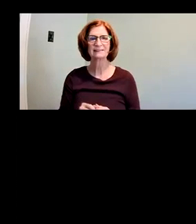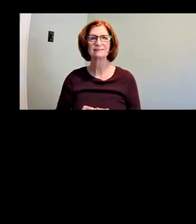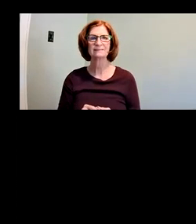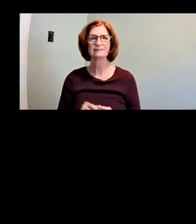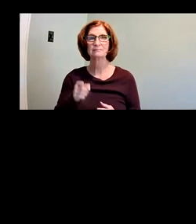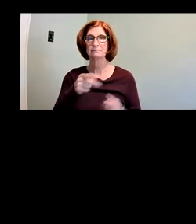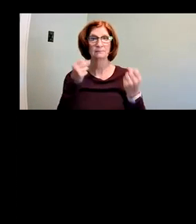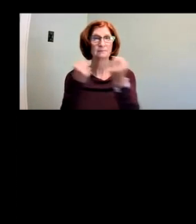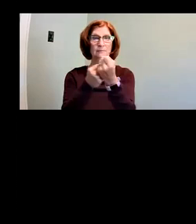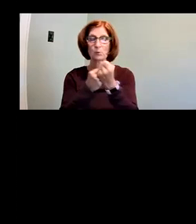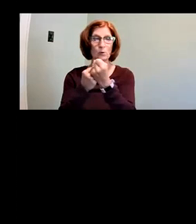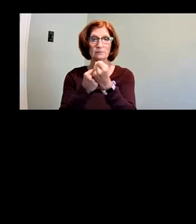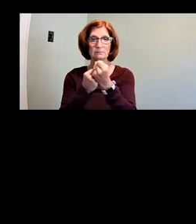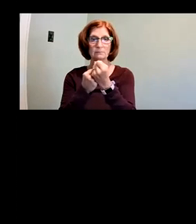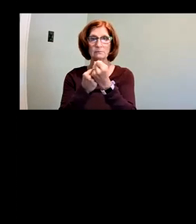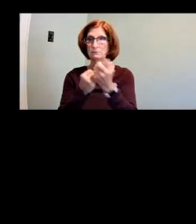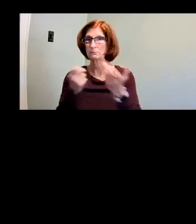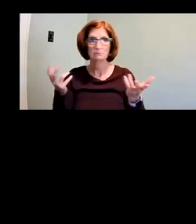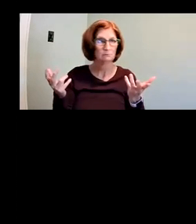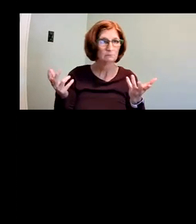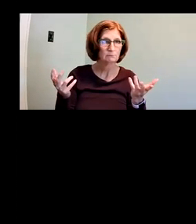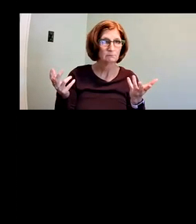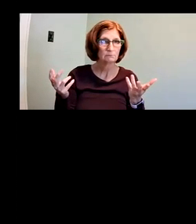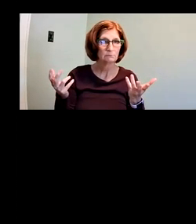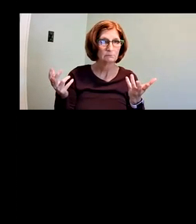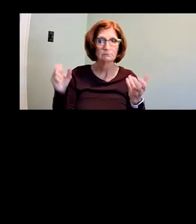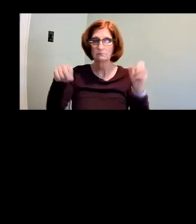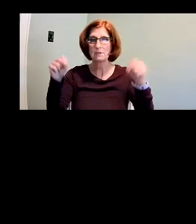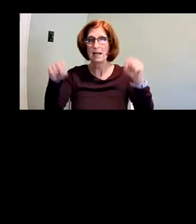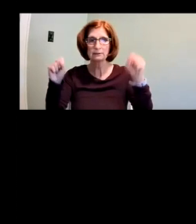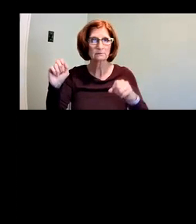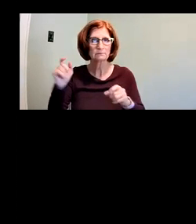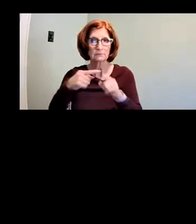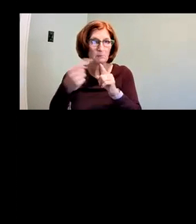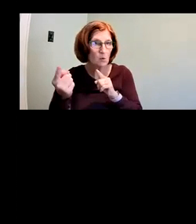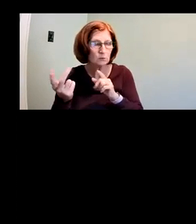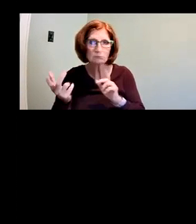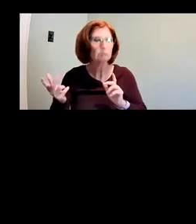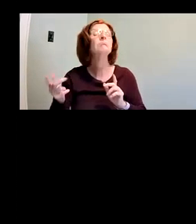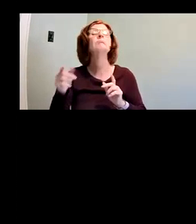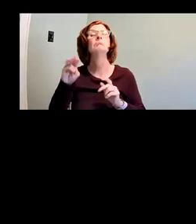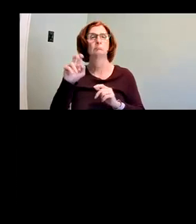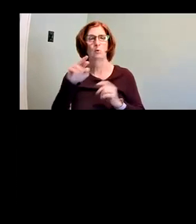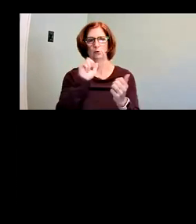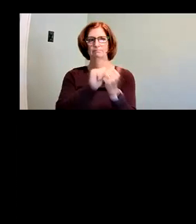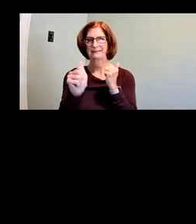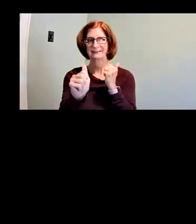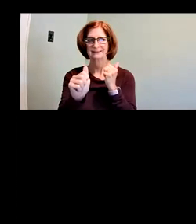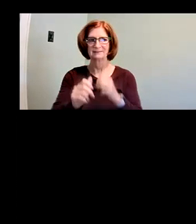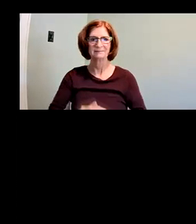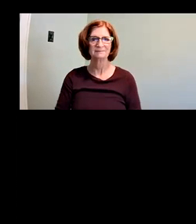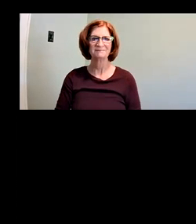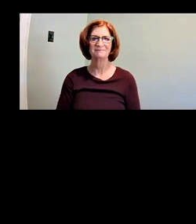Any further discussion? All those in favor? Aye. Any opposed? Aye. Motion carries.